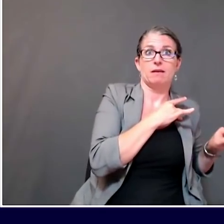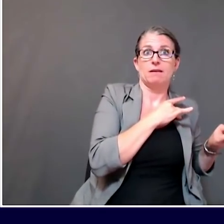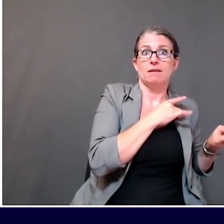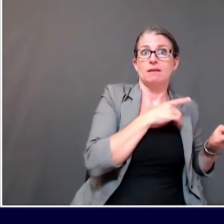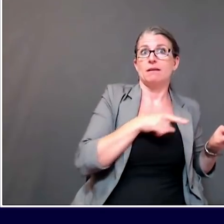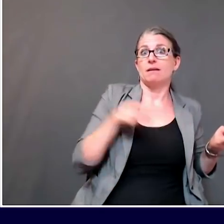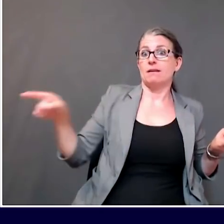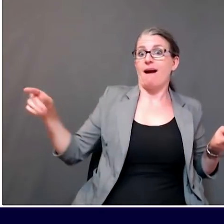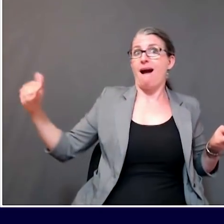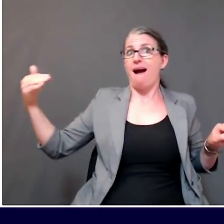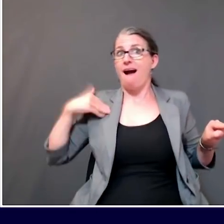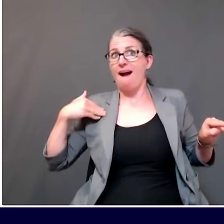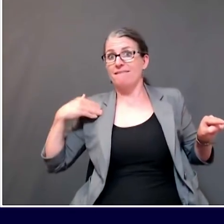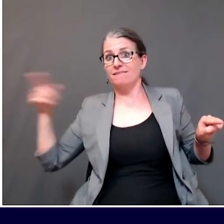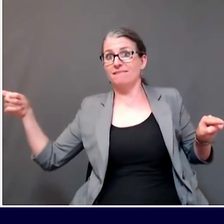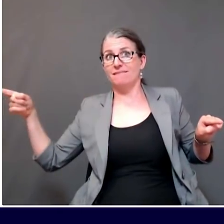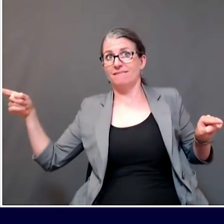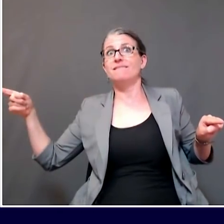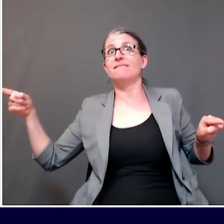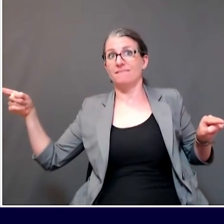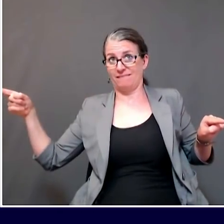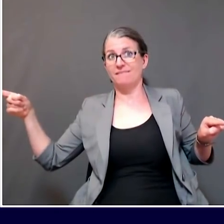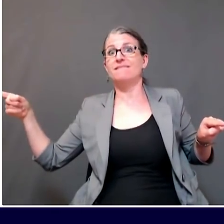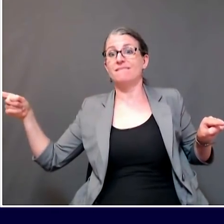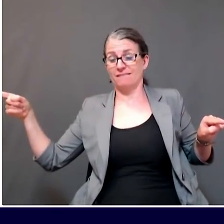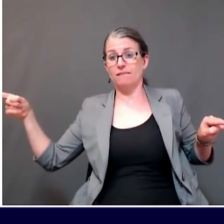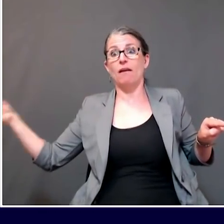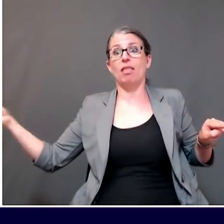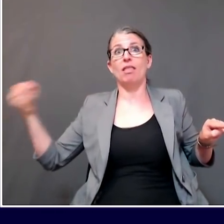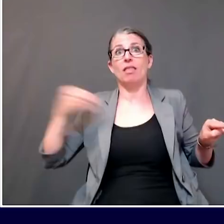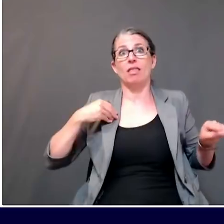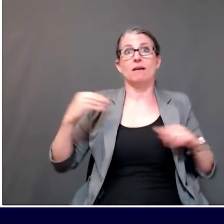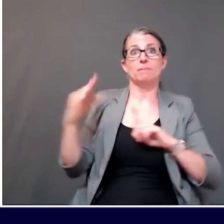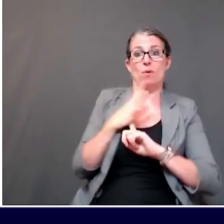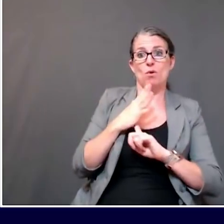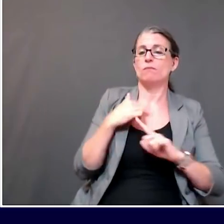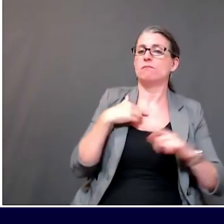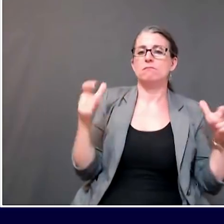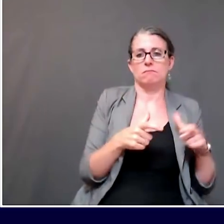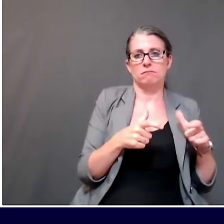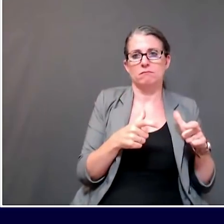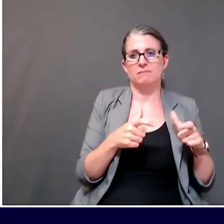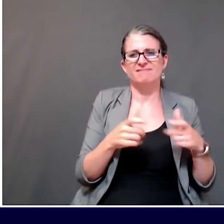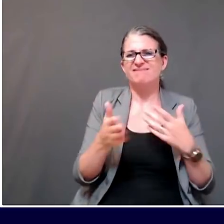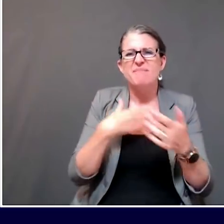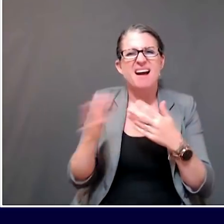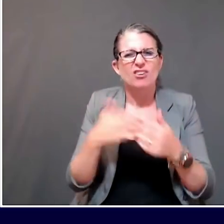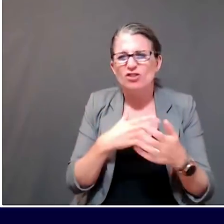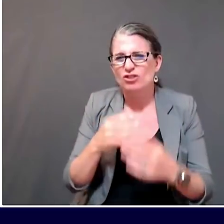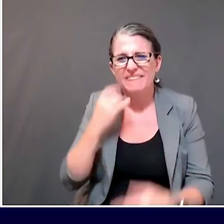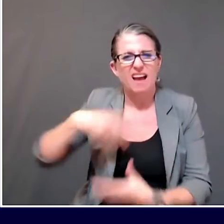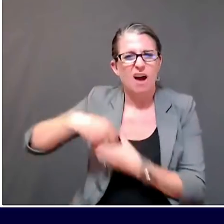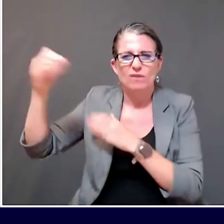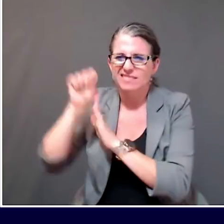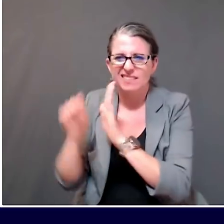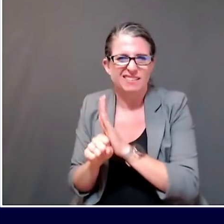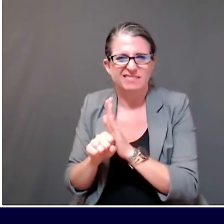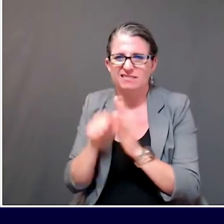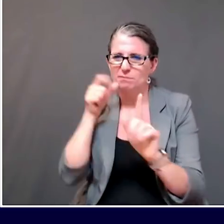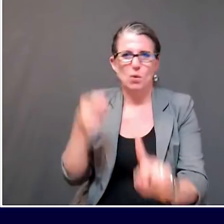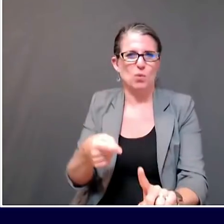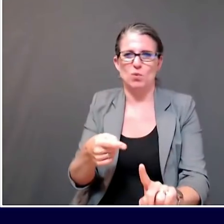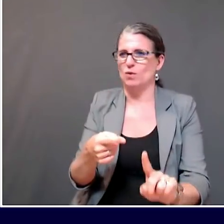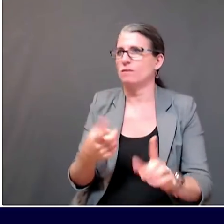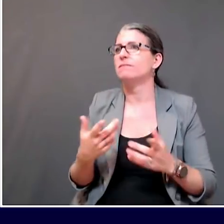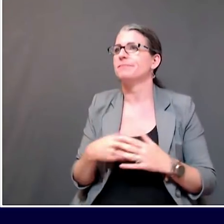same. I may, my original question now. So this morning on CBS, Surgeon General Adams said pretty explicitly